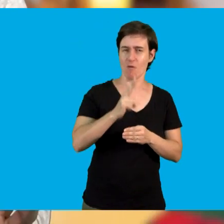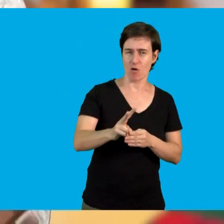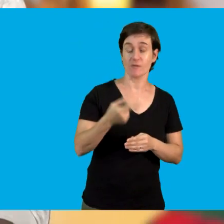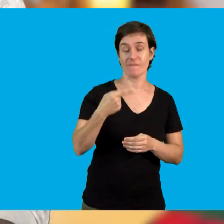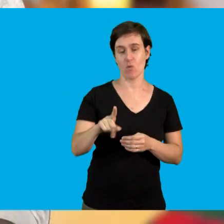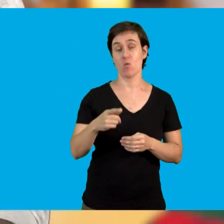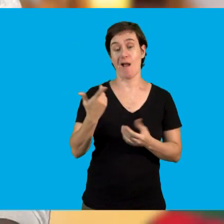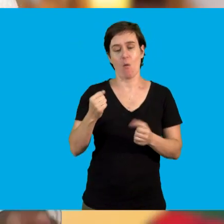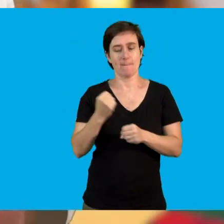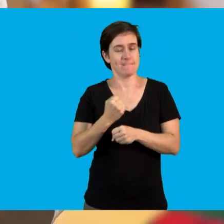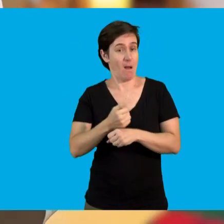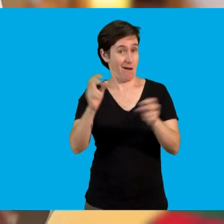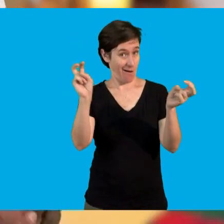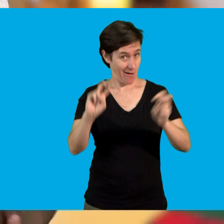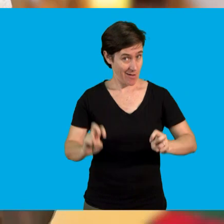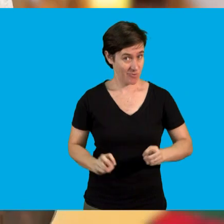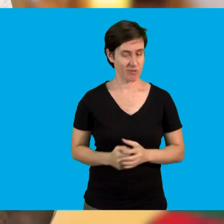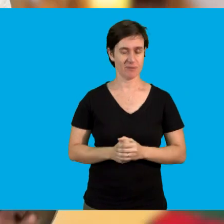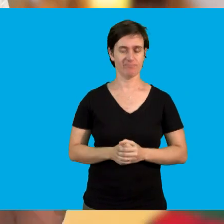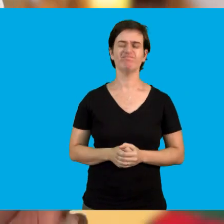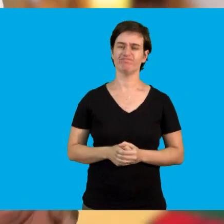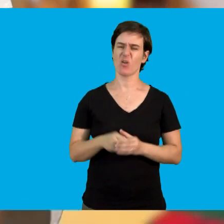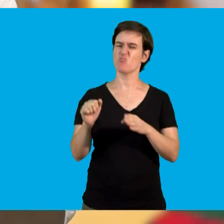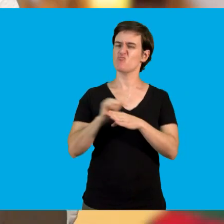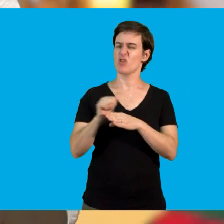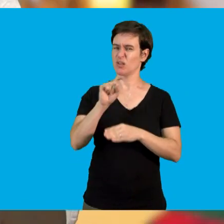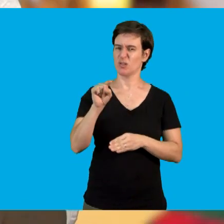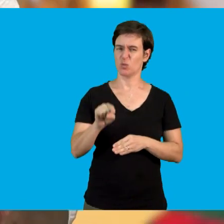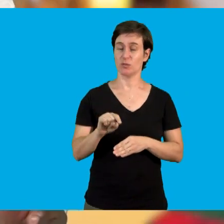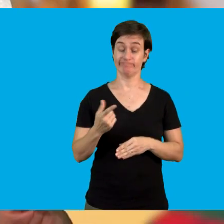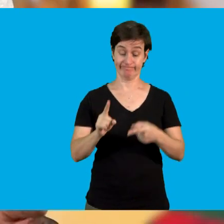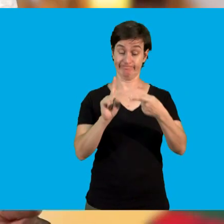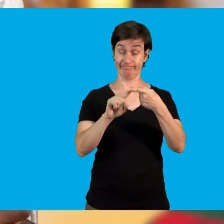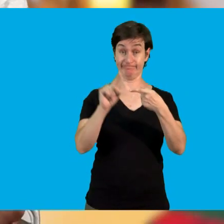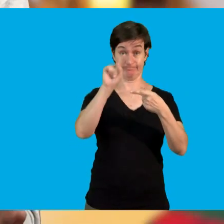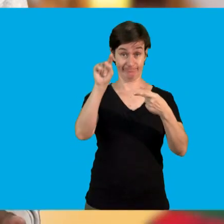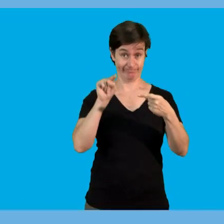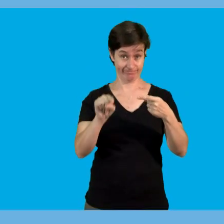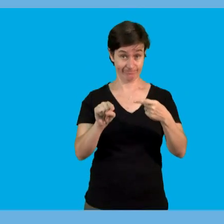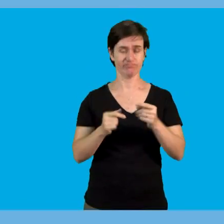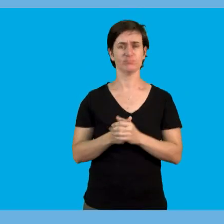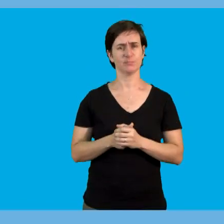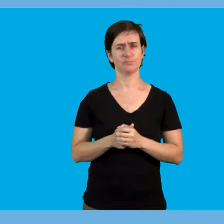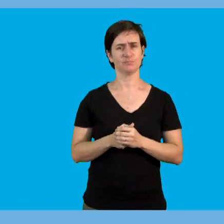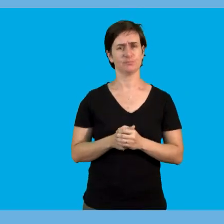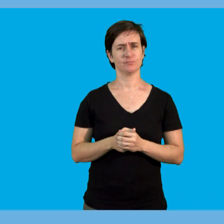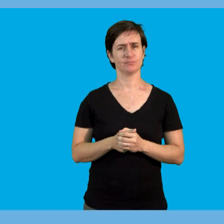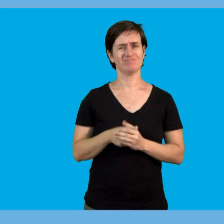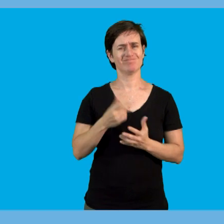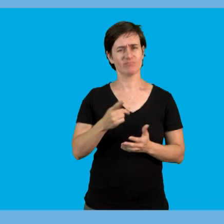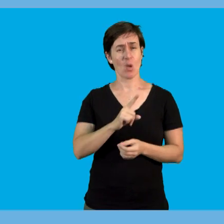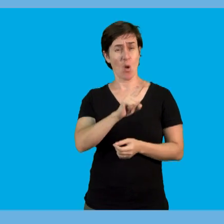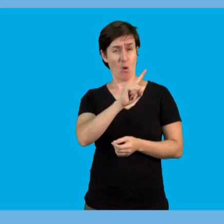generation of electricity. So starting with the practice questions, the first question given to us is, why